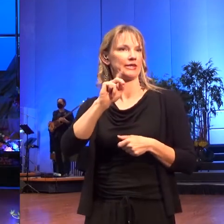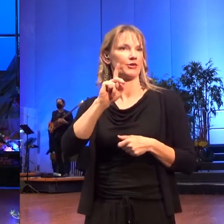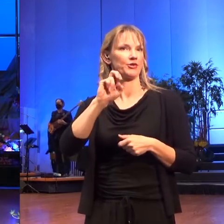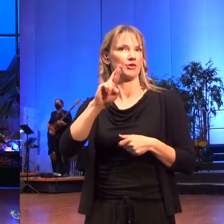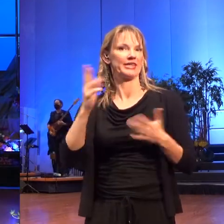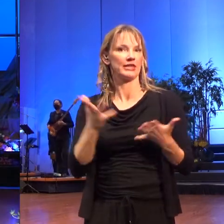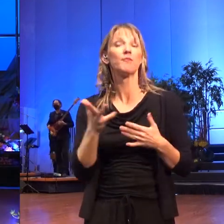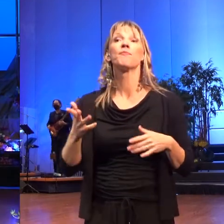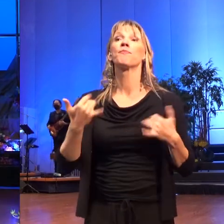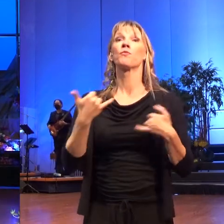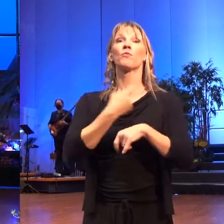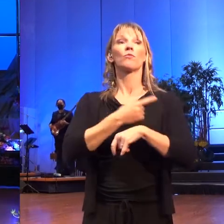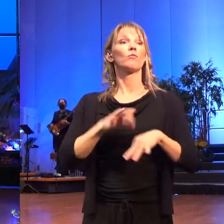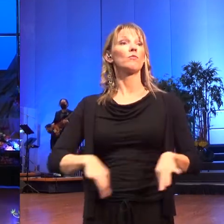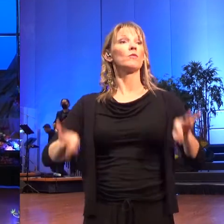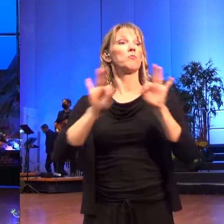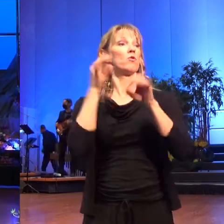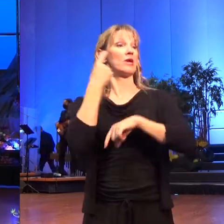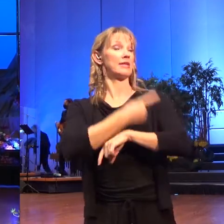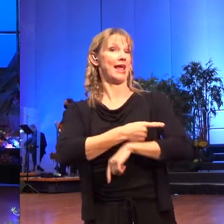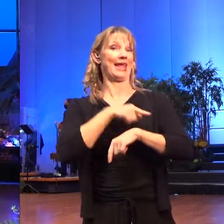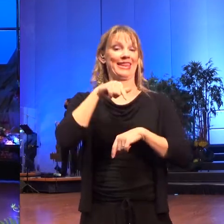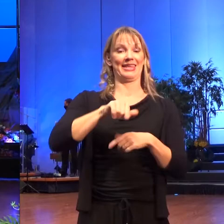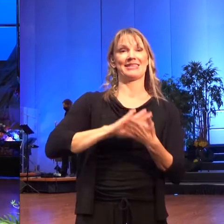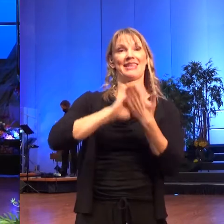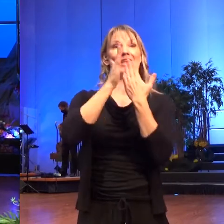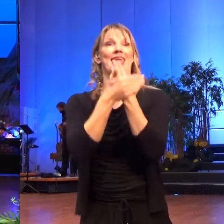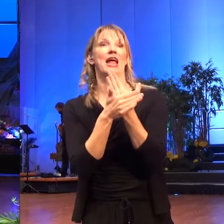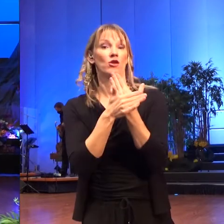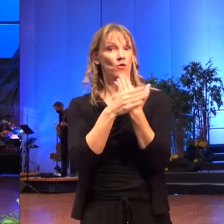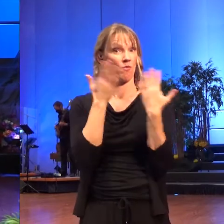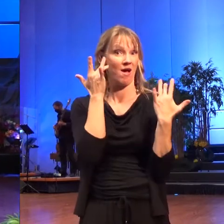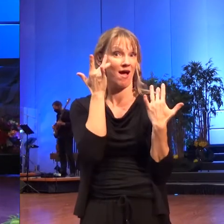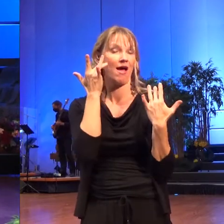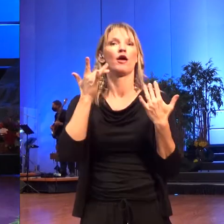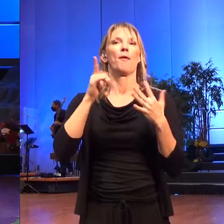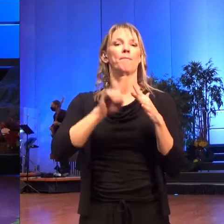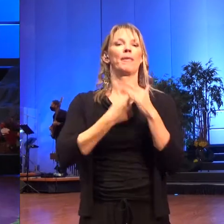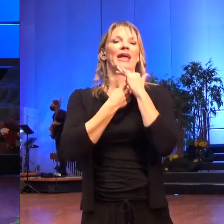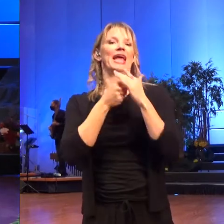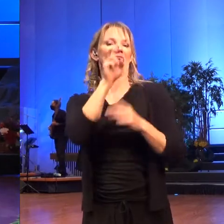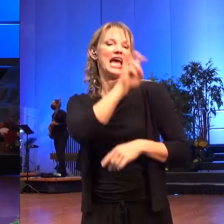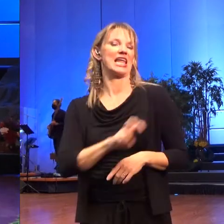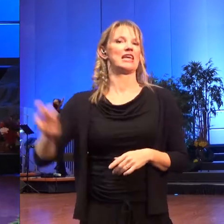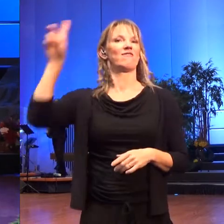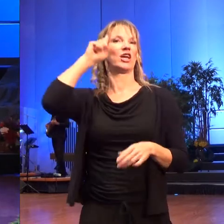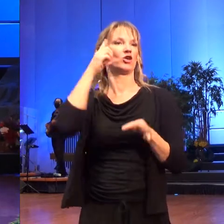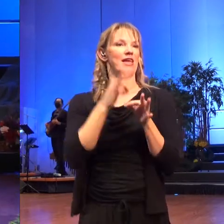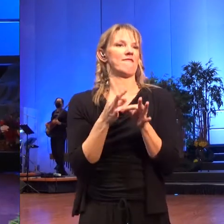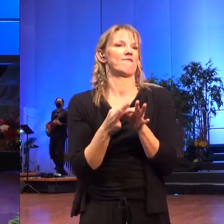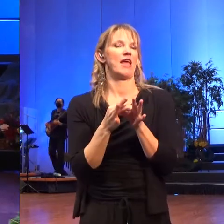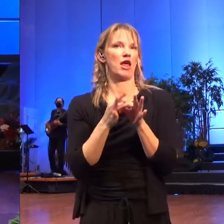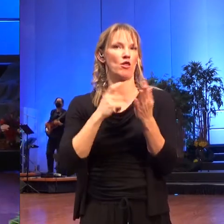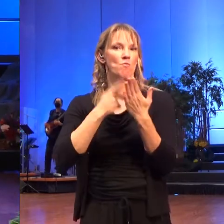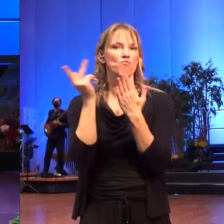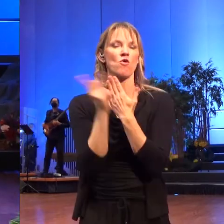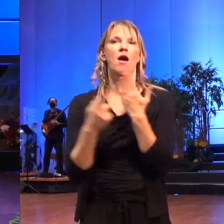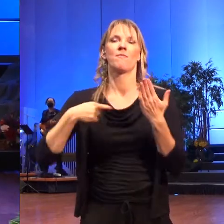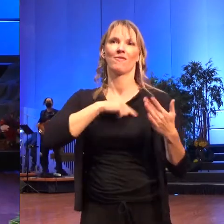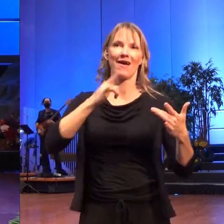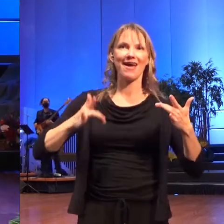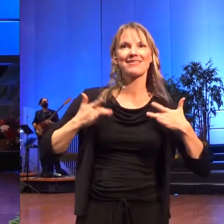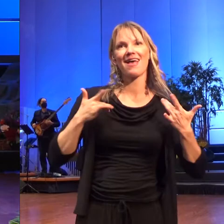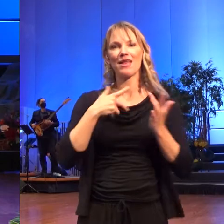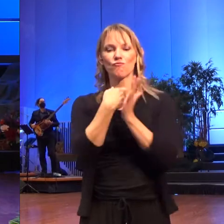Welcome. It's an important day in the calendar of Mile High Church. It's the beginning of our Adventure in Faith program. We're so excited to get engaged